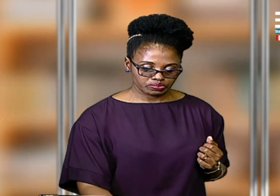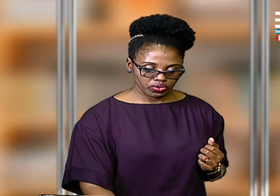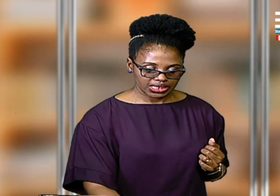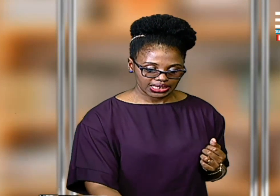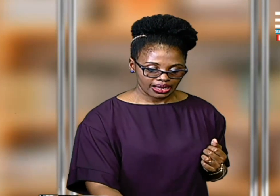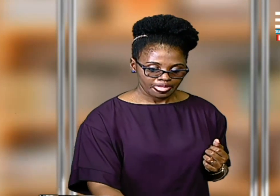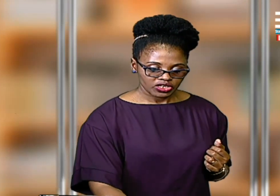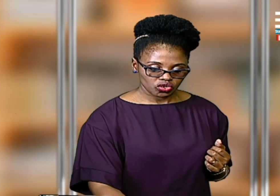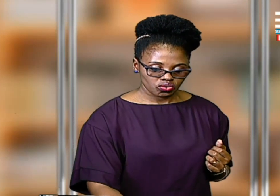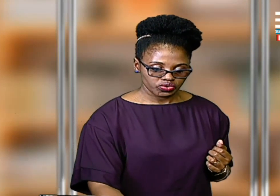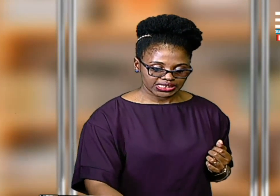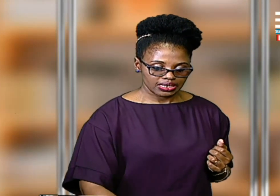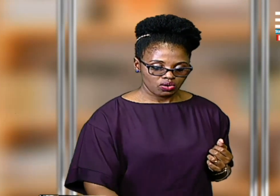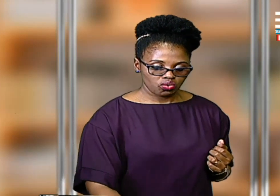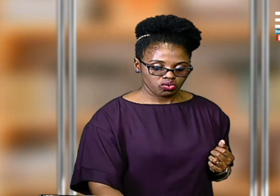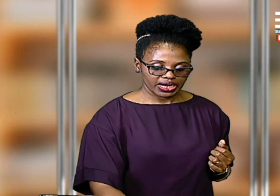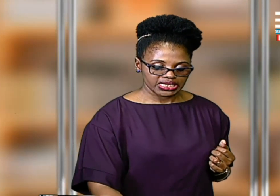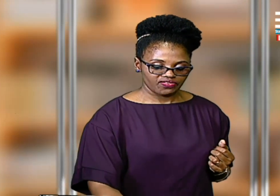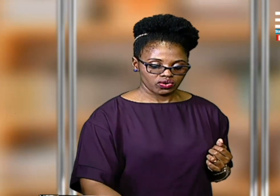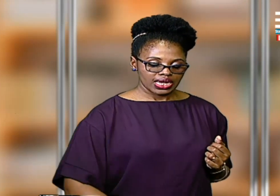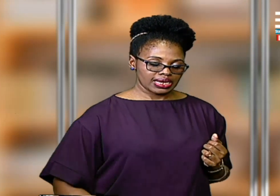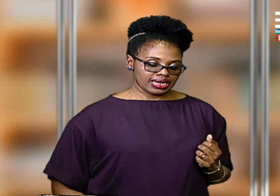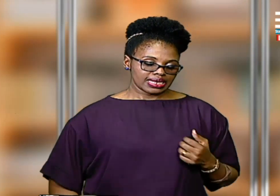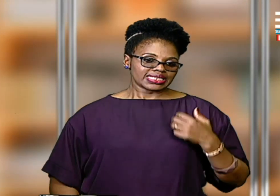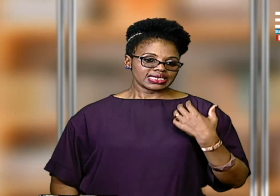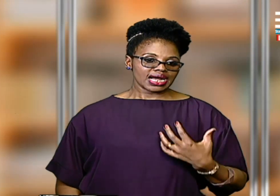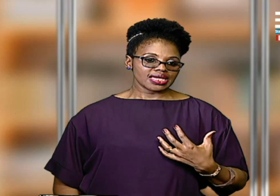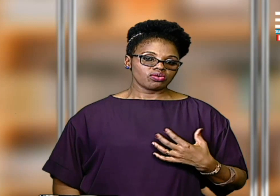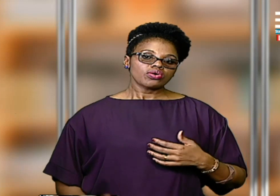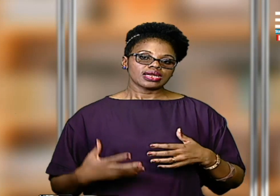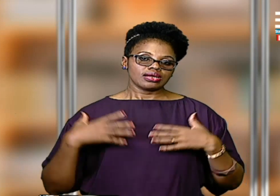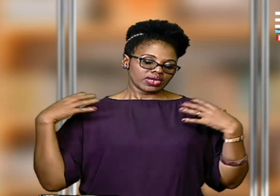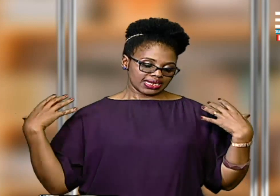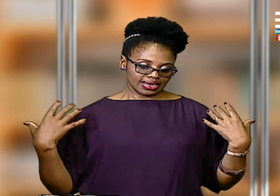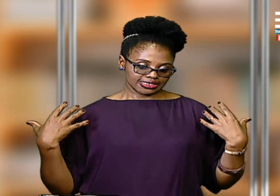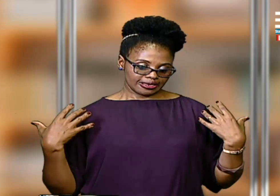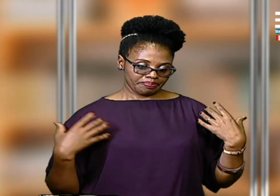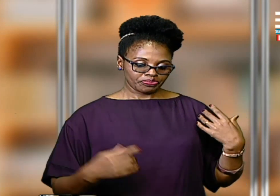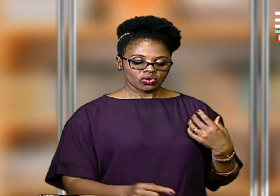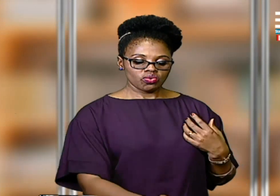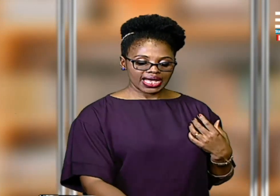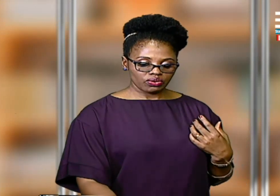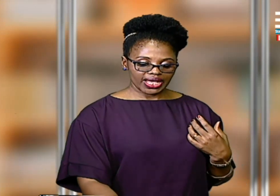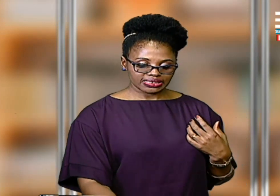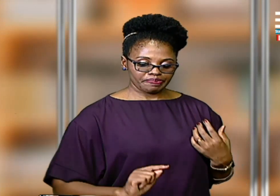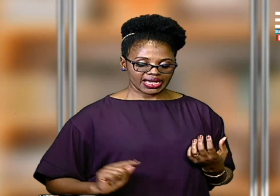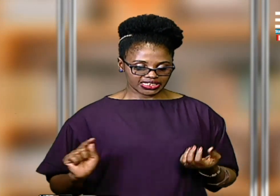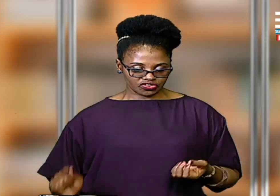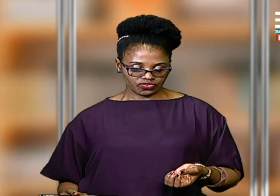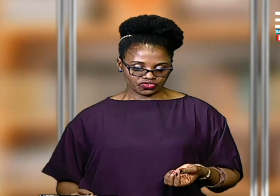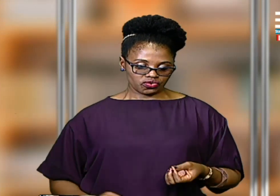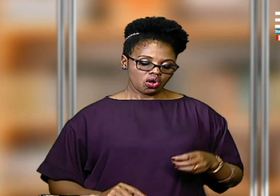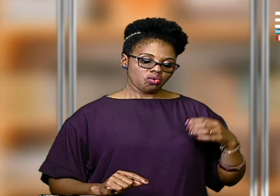njengoba usibona nje la solo ngusi ukhuluma ngetimvo letendeka nyalo nalekwendeka katseni